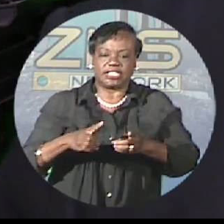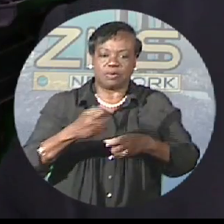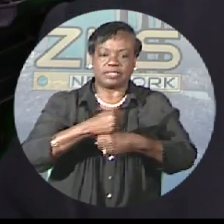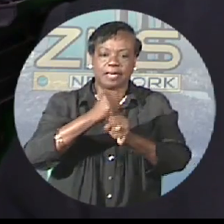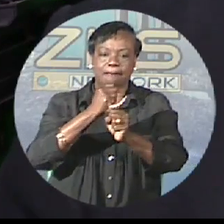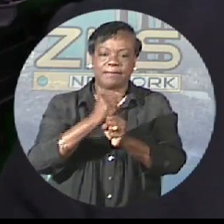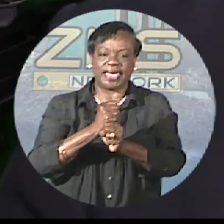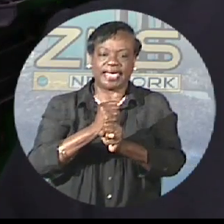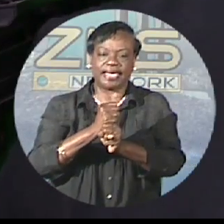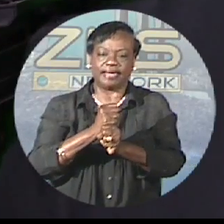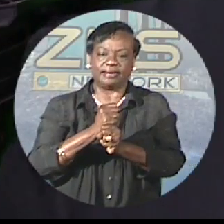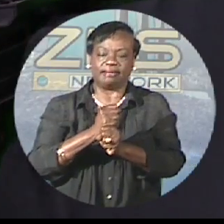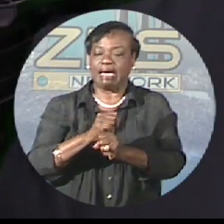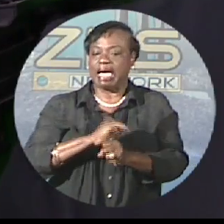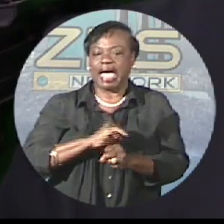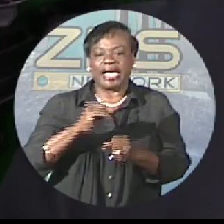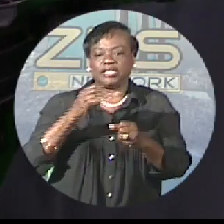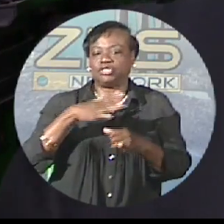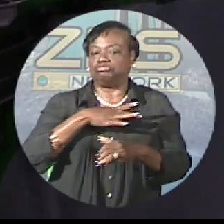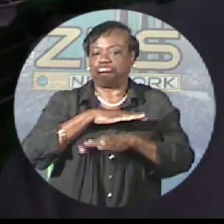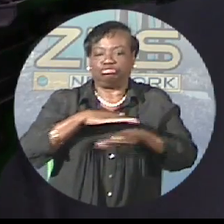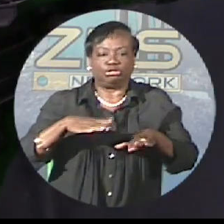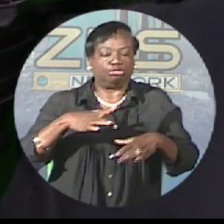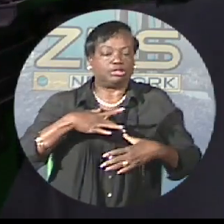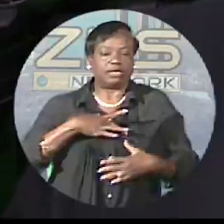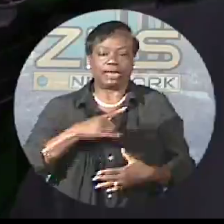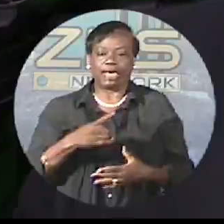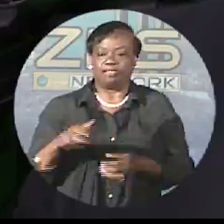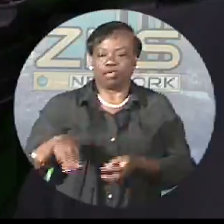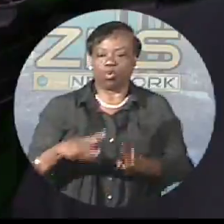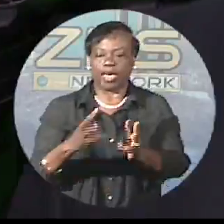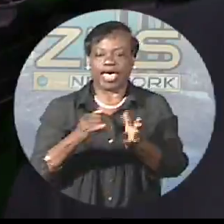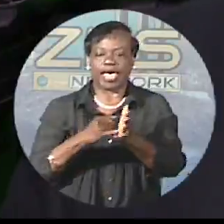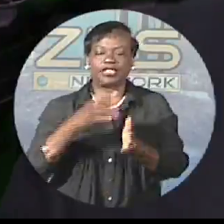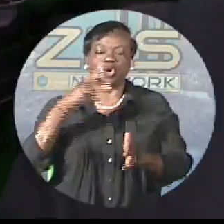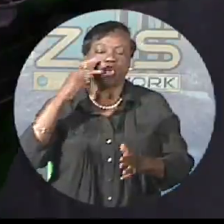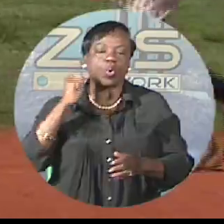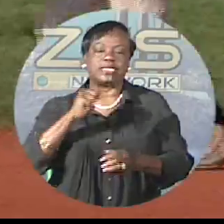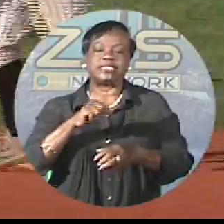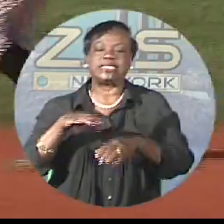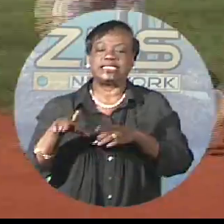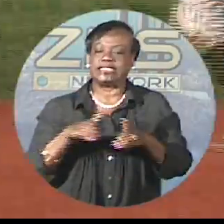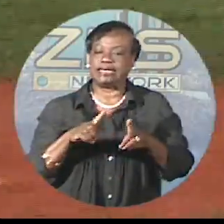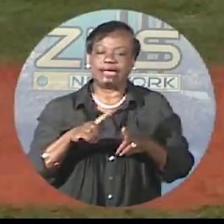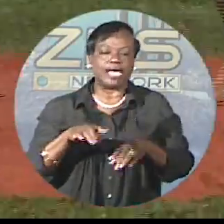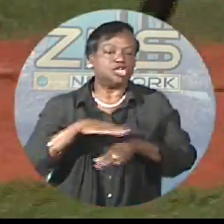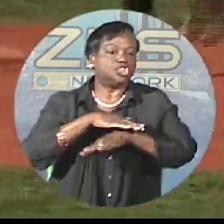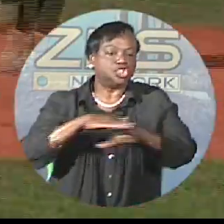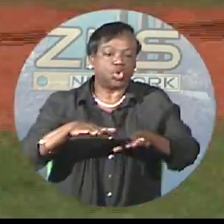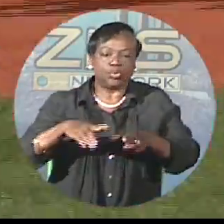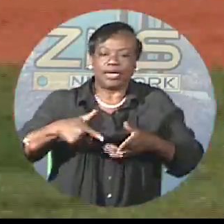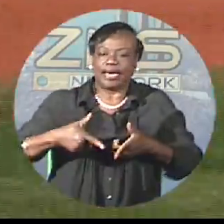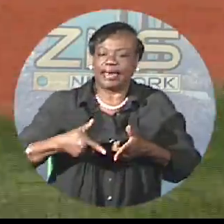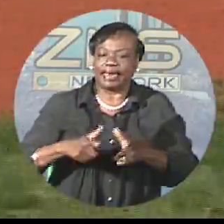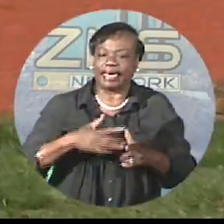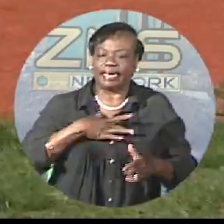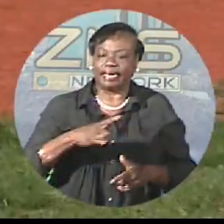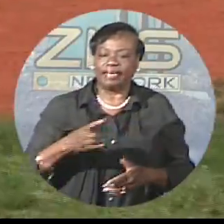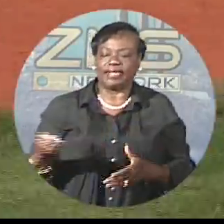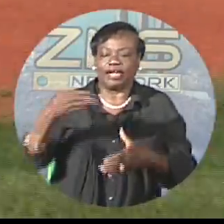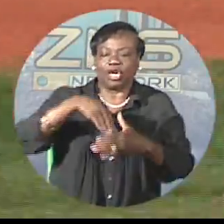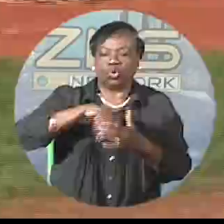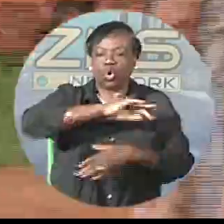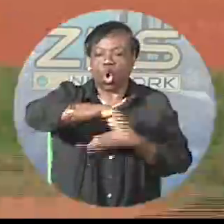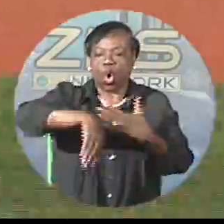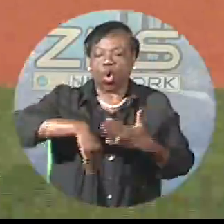have. I don't like the way it was done. I don't like that they were not included all of the other leagues to see where the